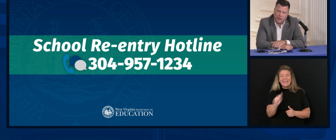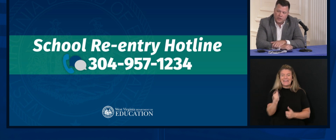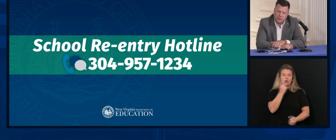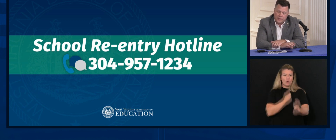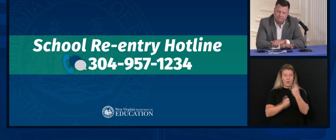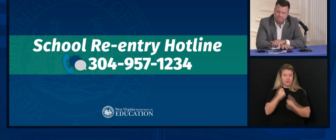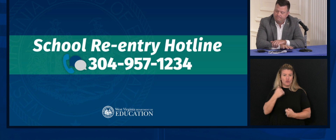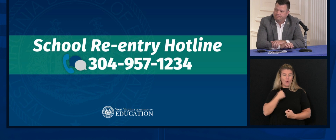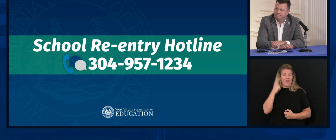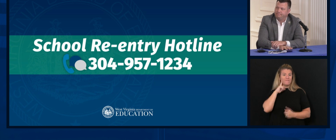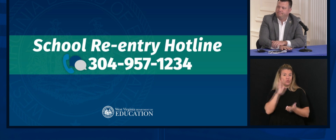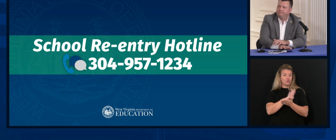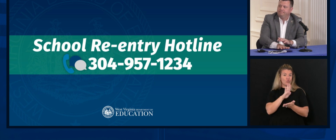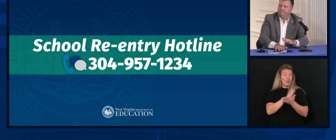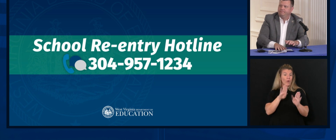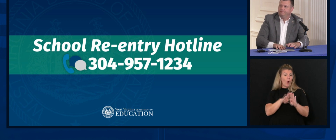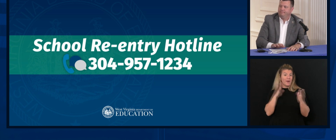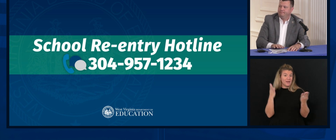school reentry.